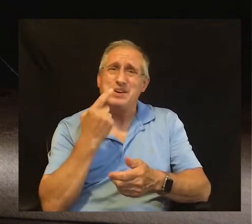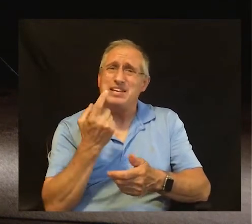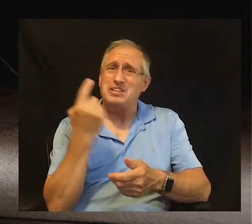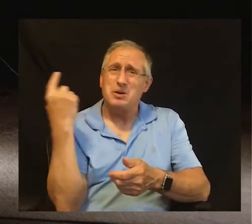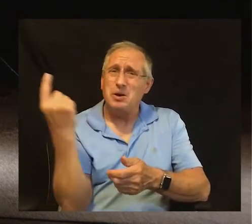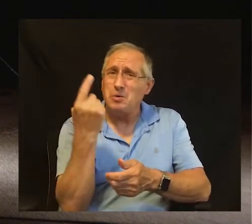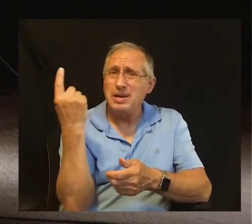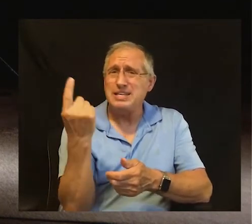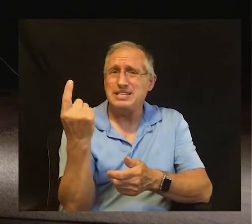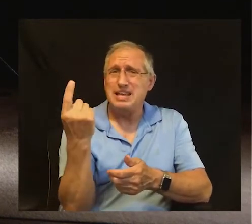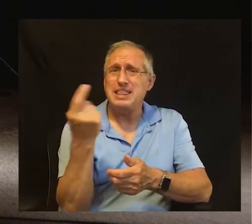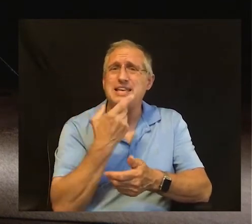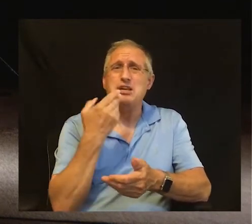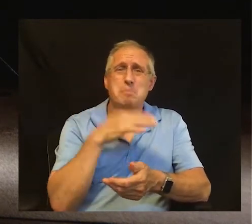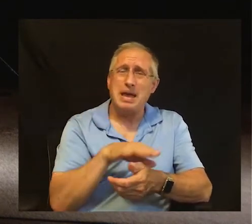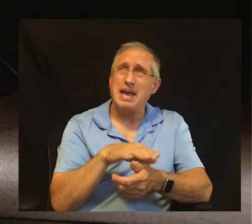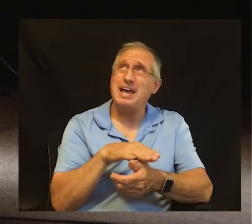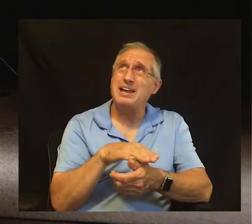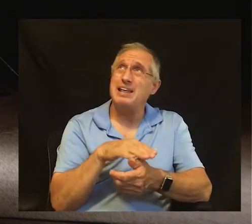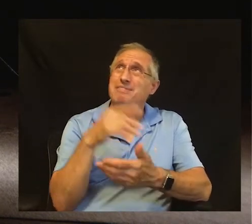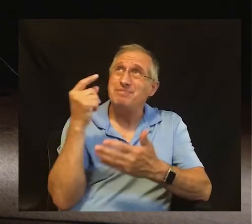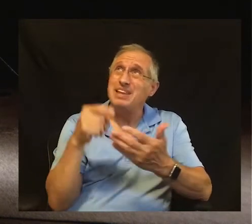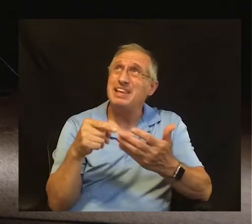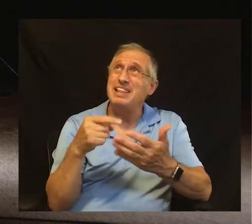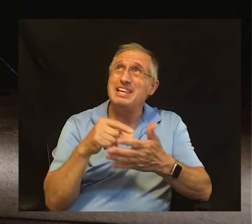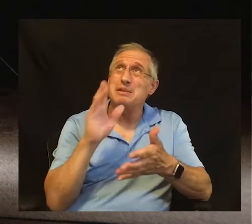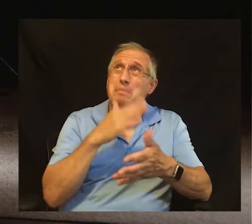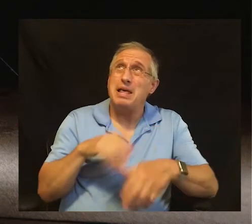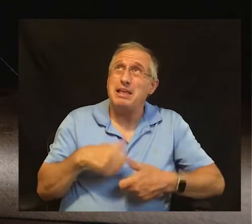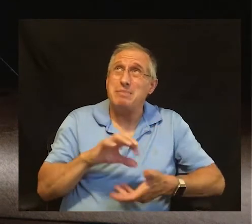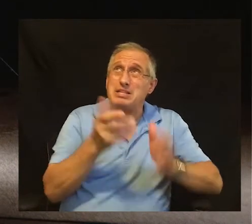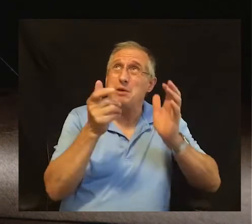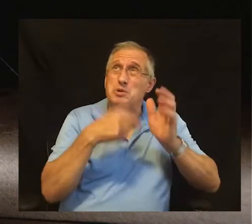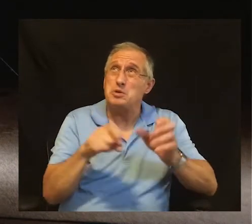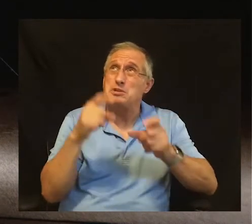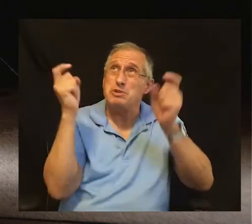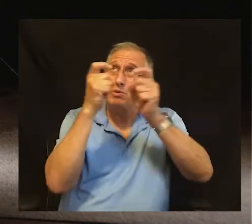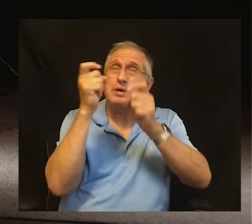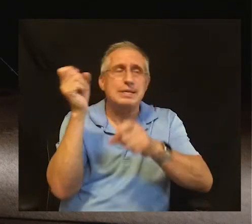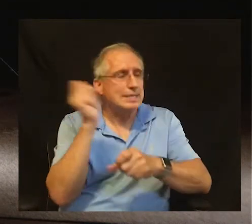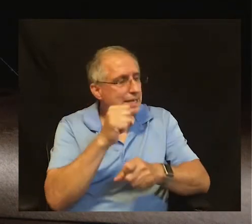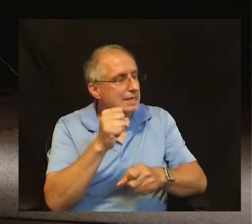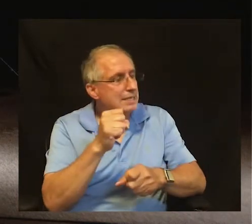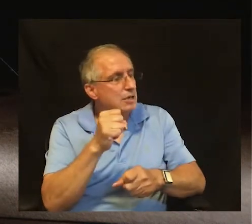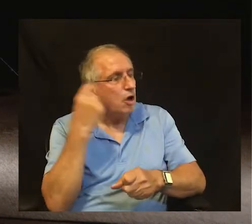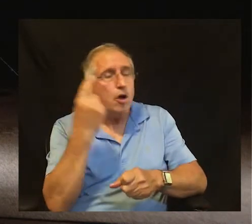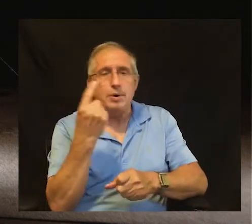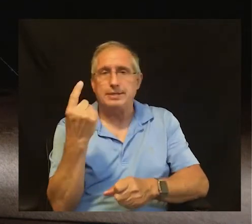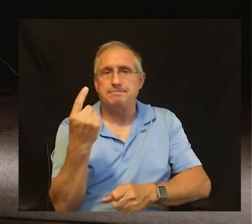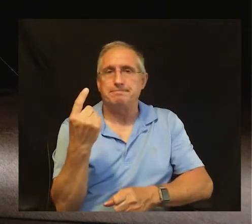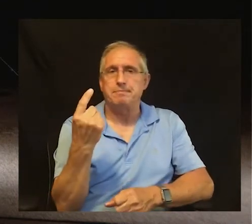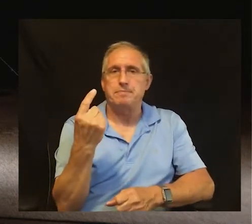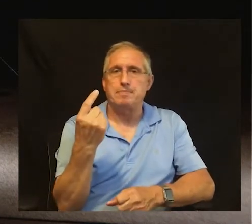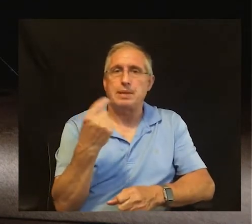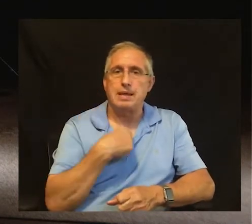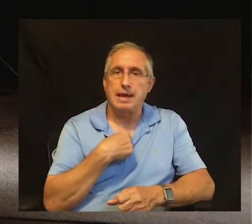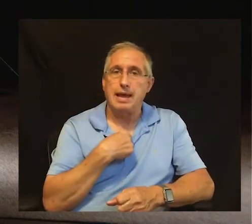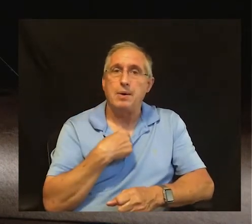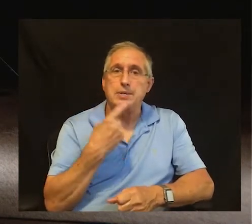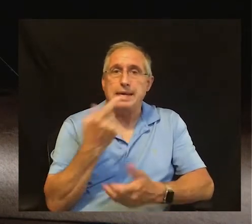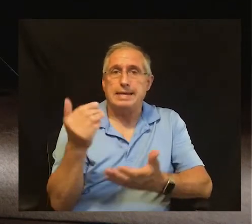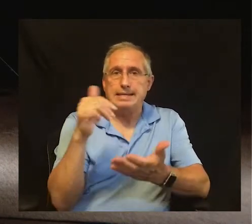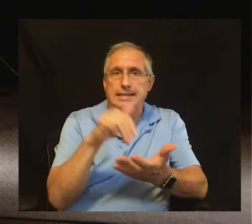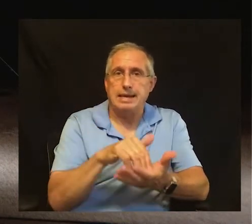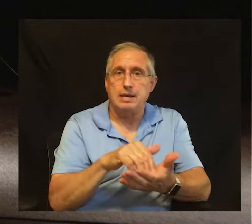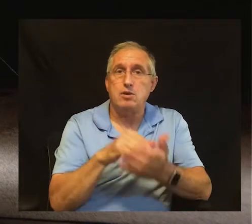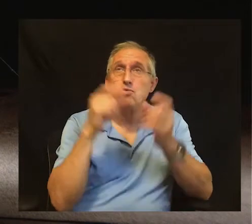Are you kidding me? Always? When things are really bad, God, when there's all these kinds of stuff going on, I'm supposed to rejoice? Yeah, rejoice in the Lord always. And he says this,